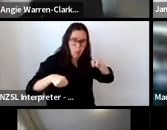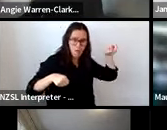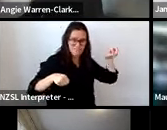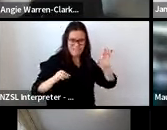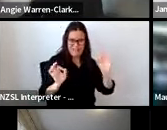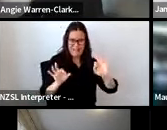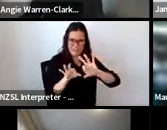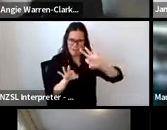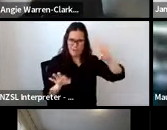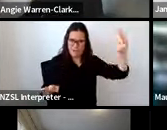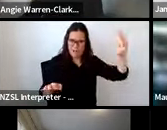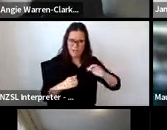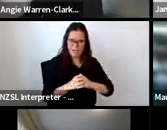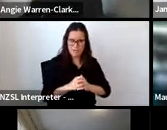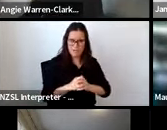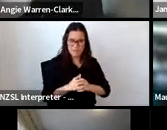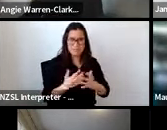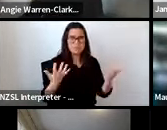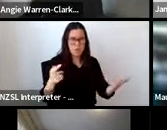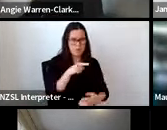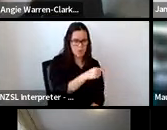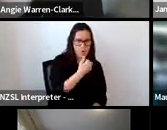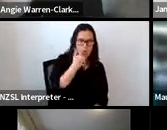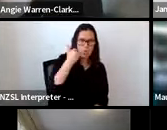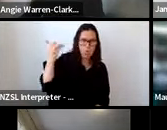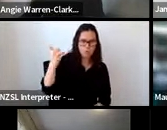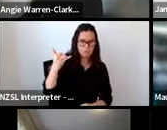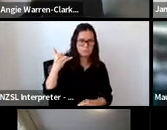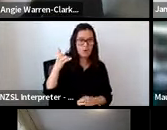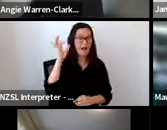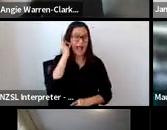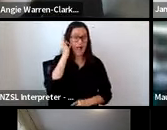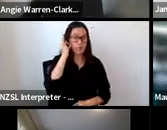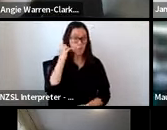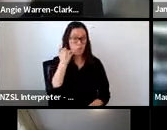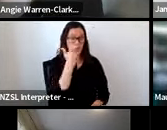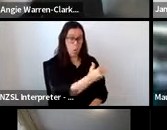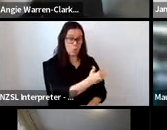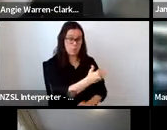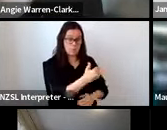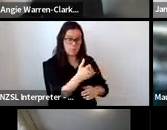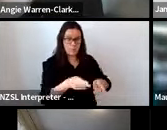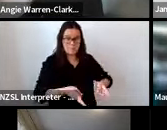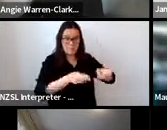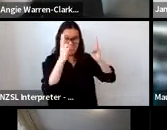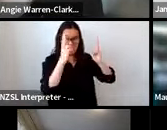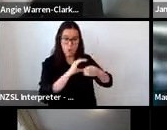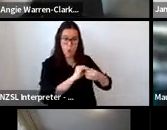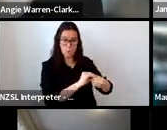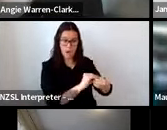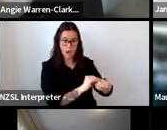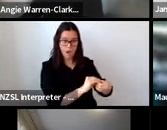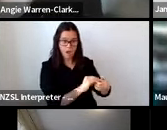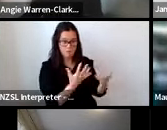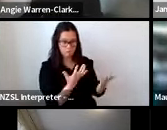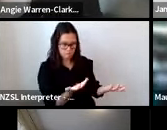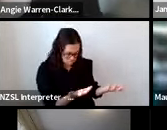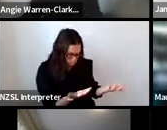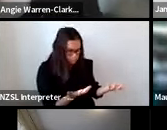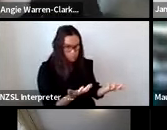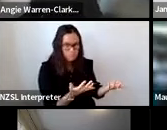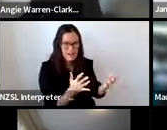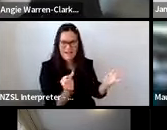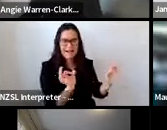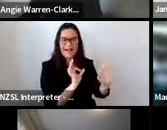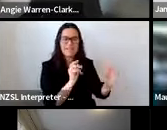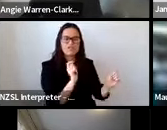owner and the tenants, and nothing happened. Even though it's council's requirement that